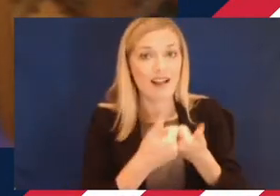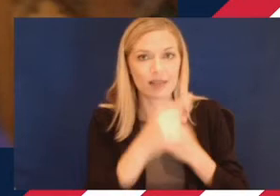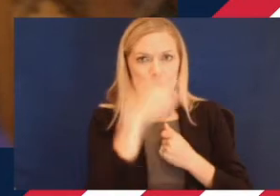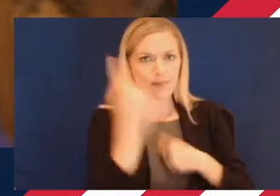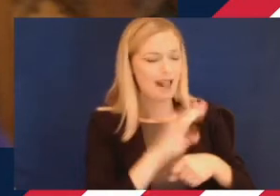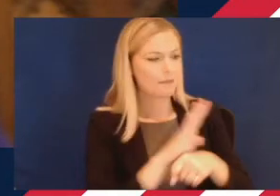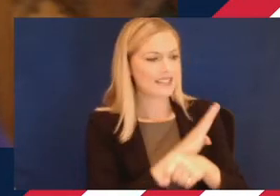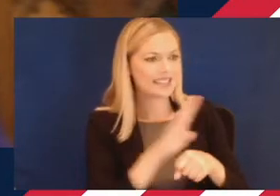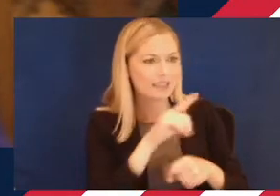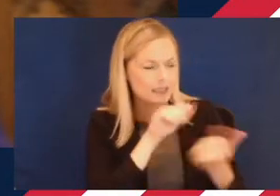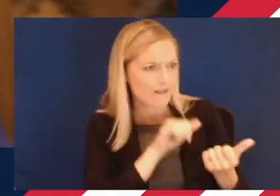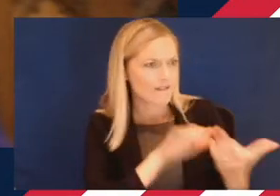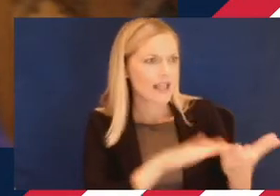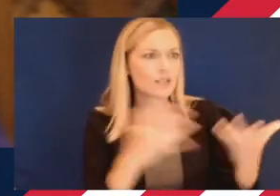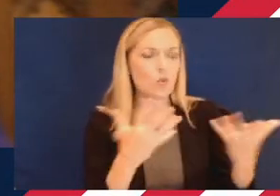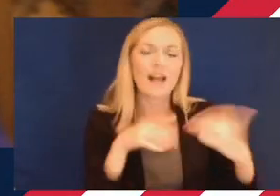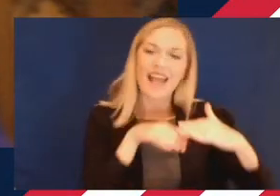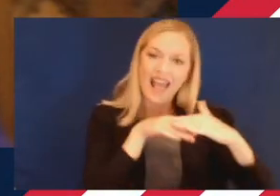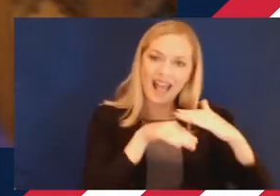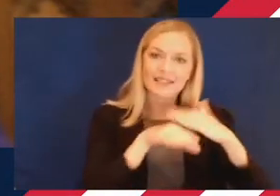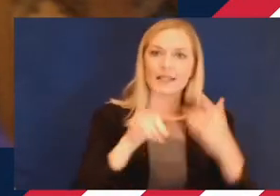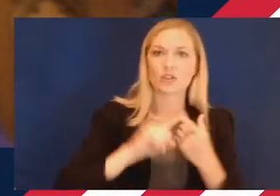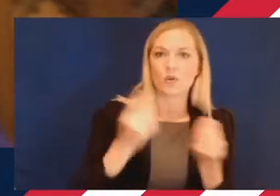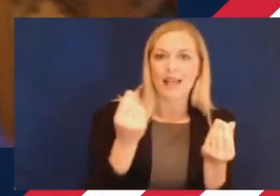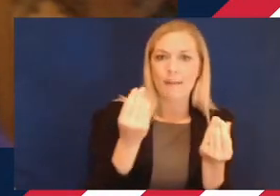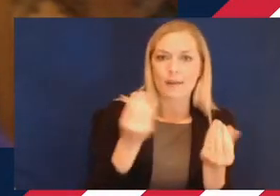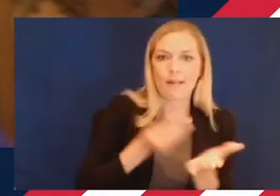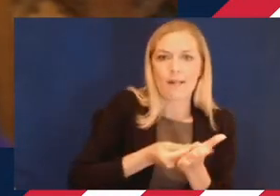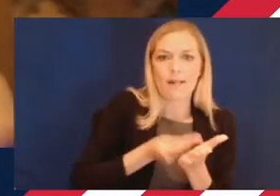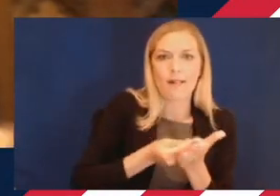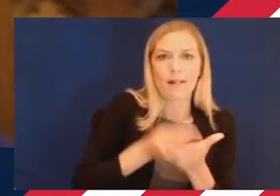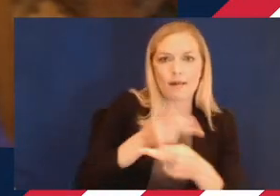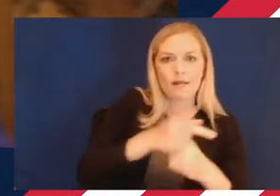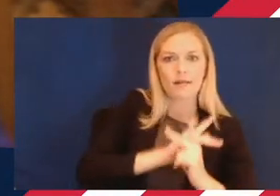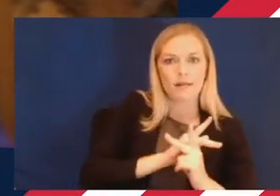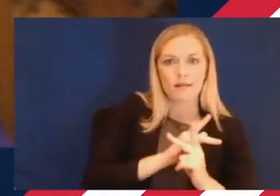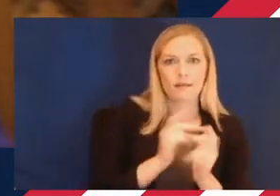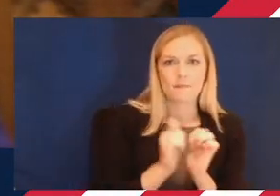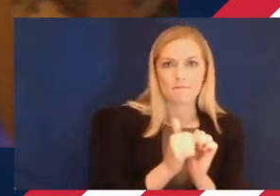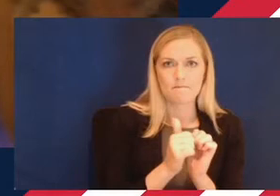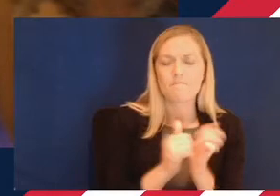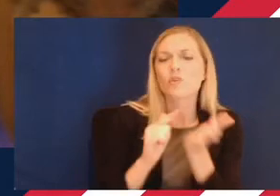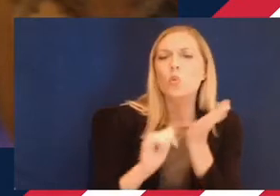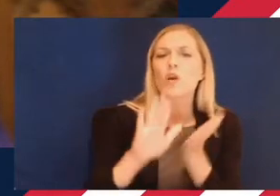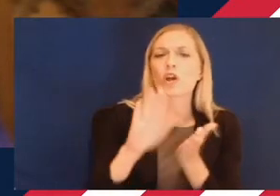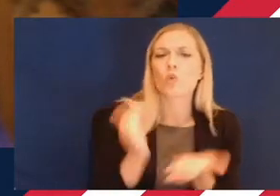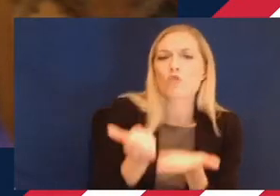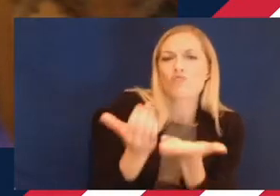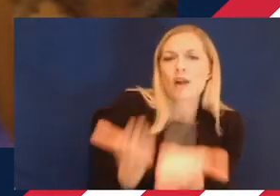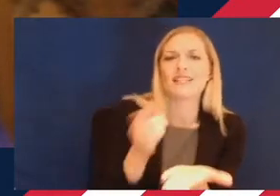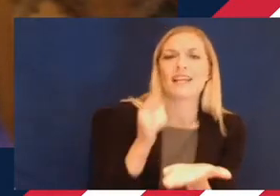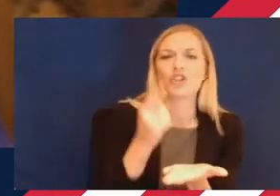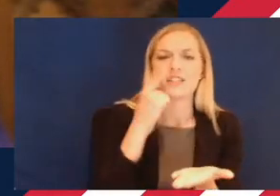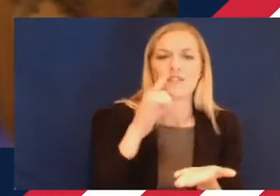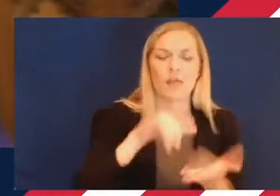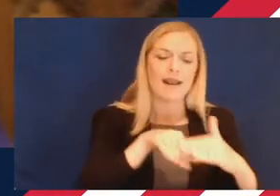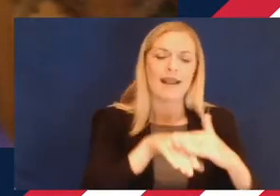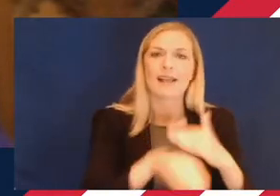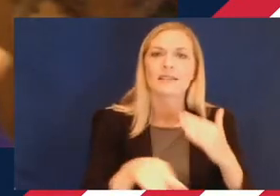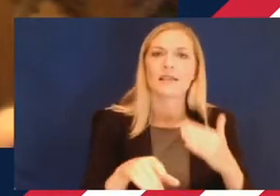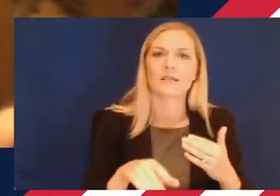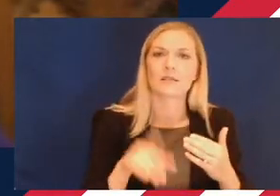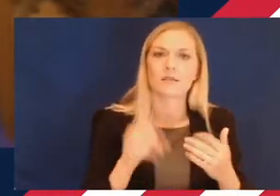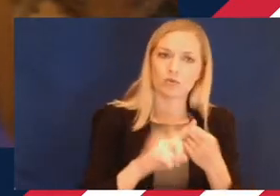capital. What recommendations do you have to help increase access to capital for all of these Black businesses